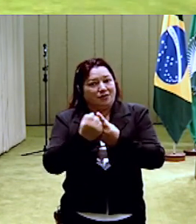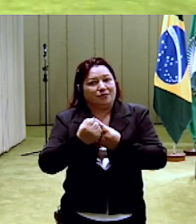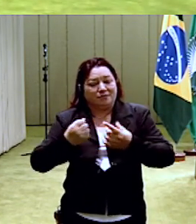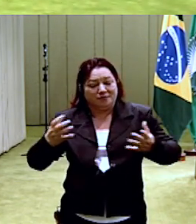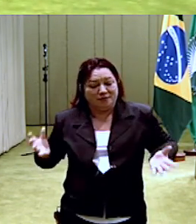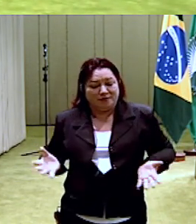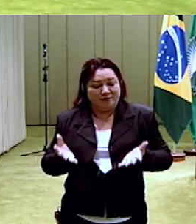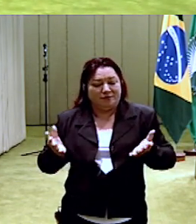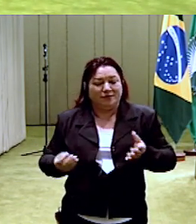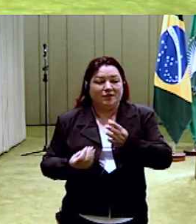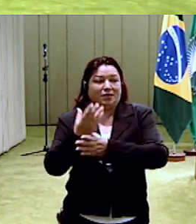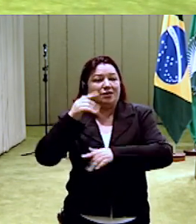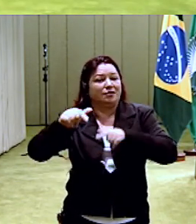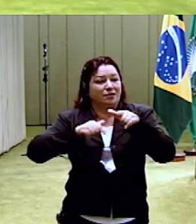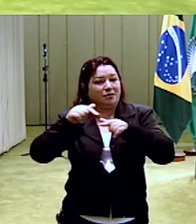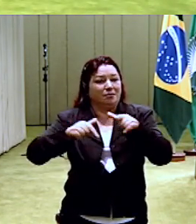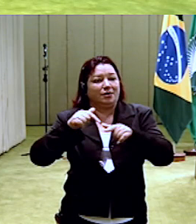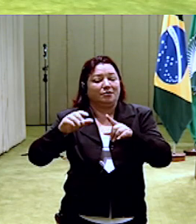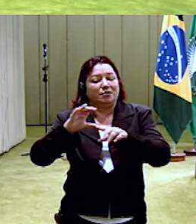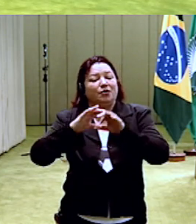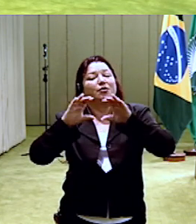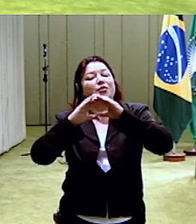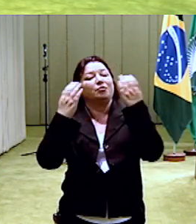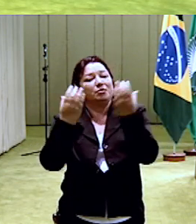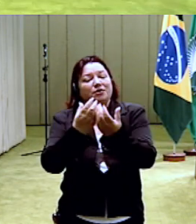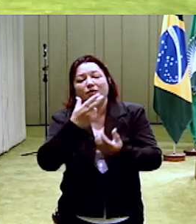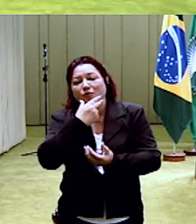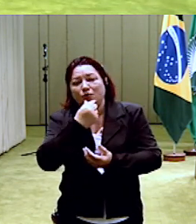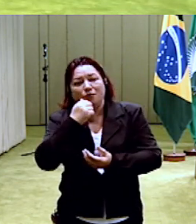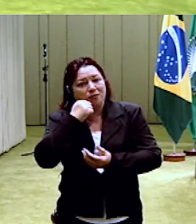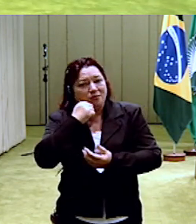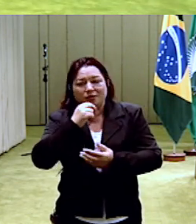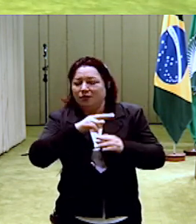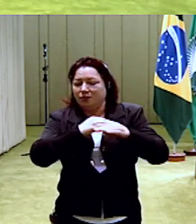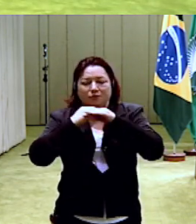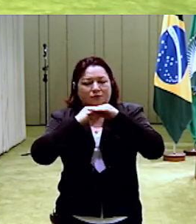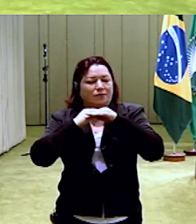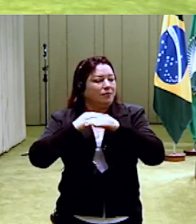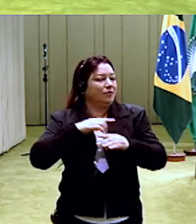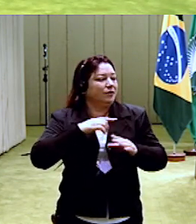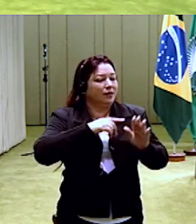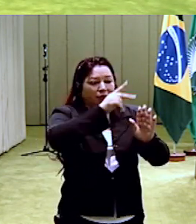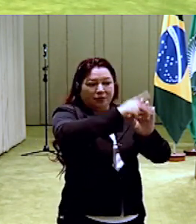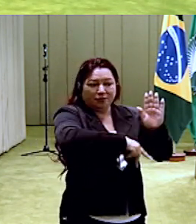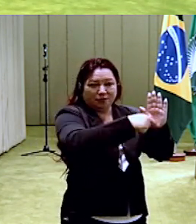jobs to the community. For instance, we have a plan which is on the way in the near future to employ with permanent